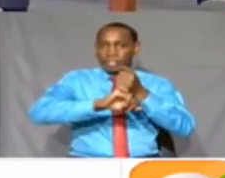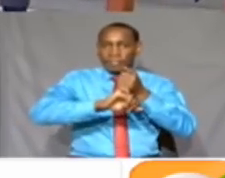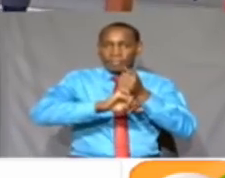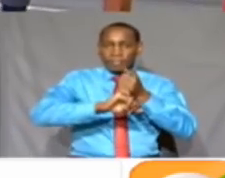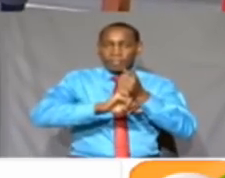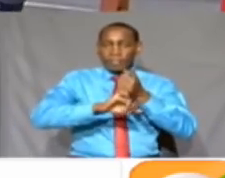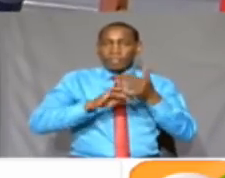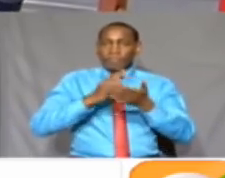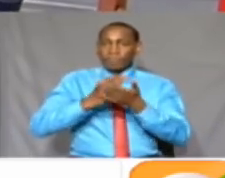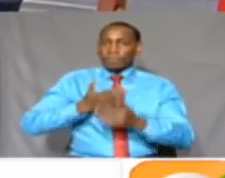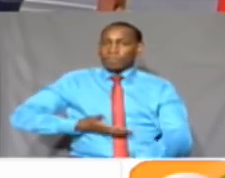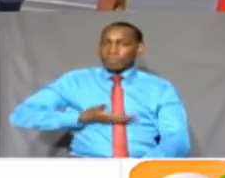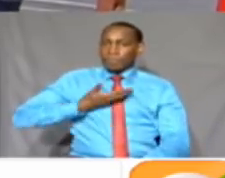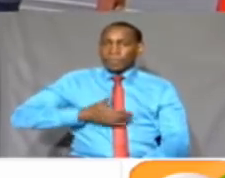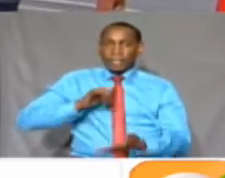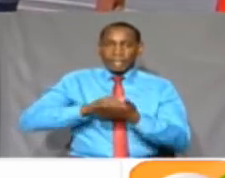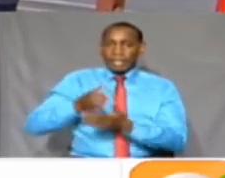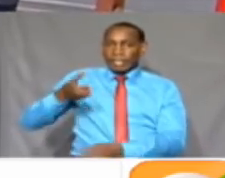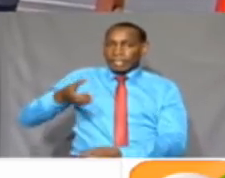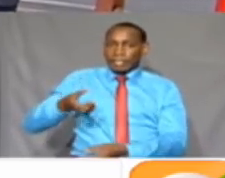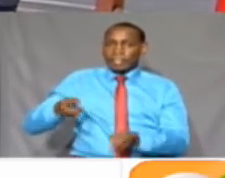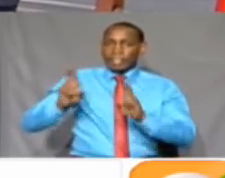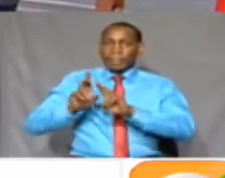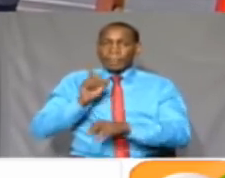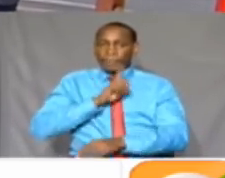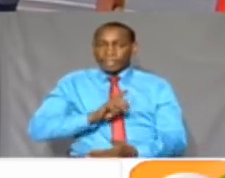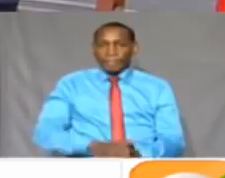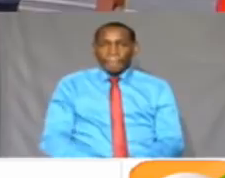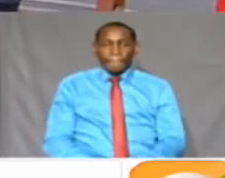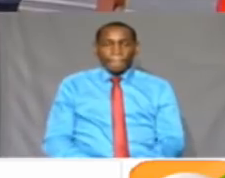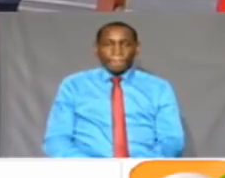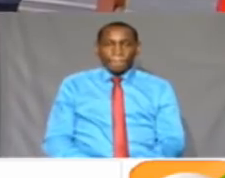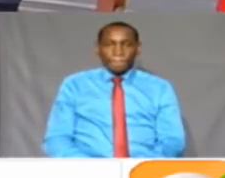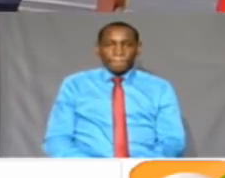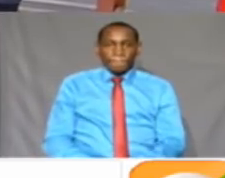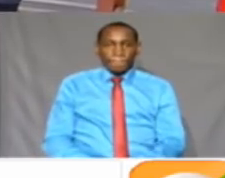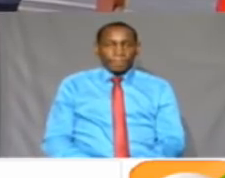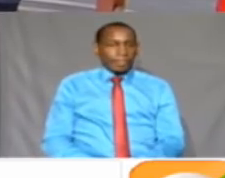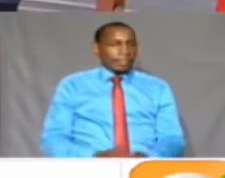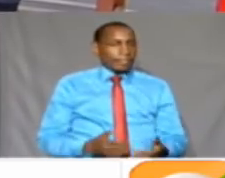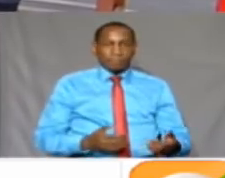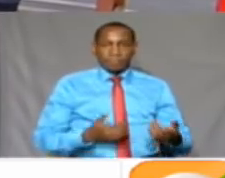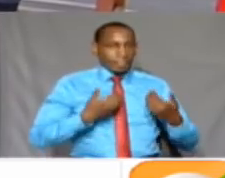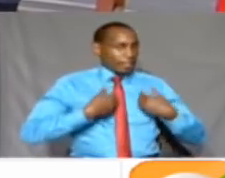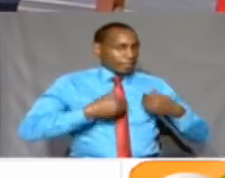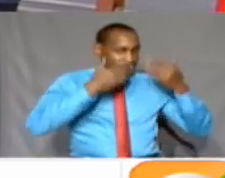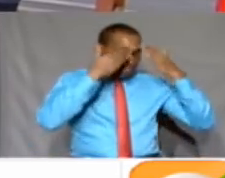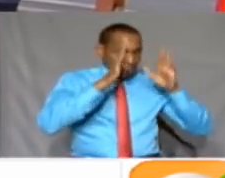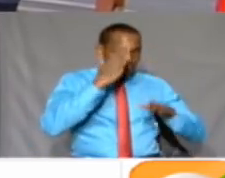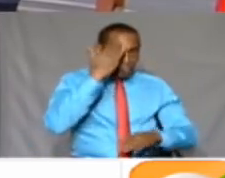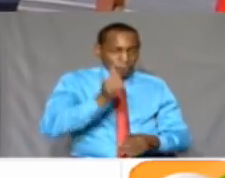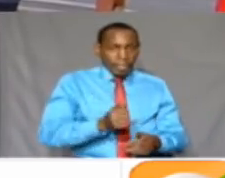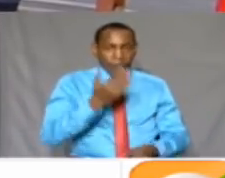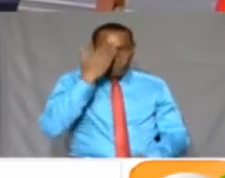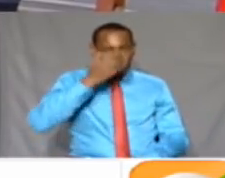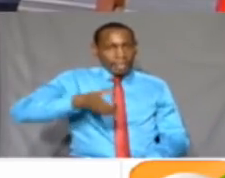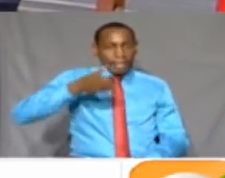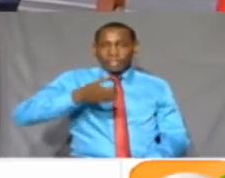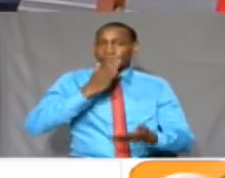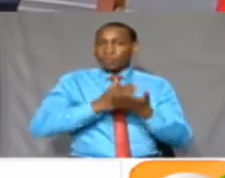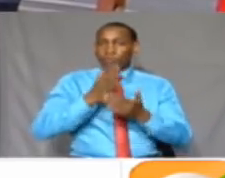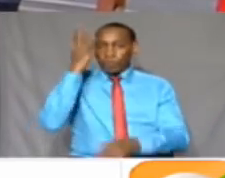He's very pissed off that the handshake happened. Why? I don't know why. Because a handshake is a beautiful